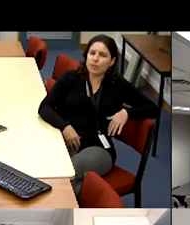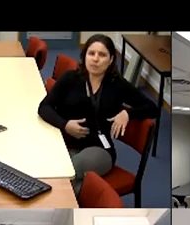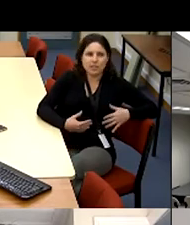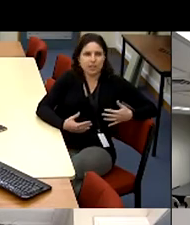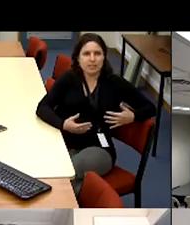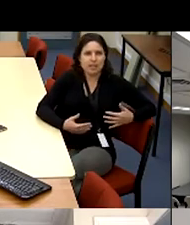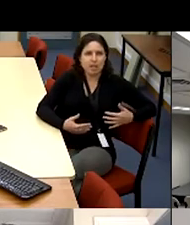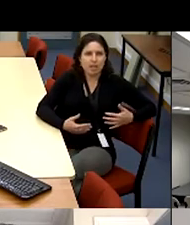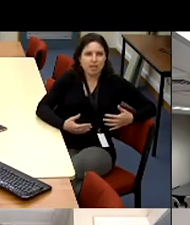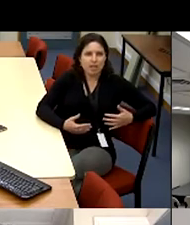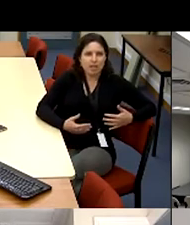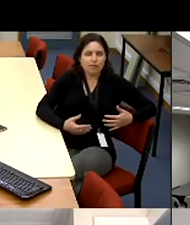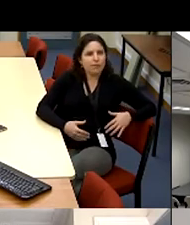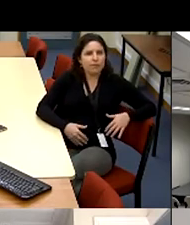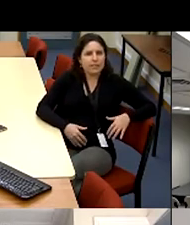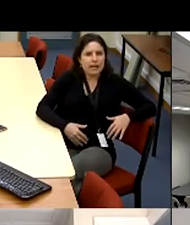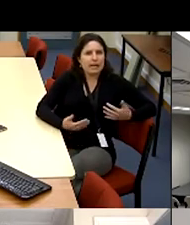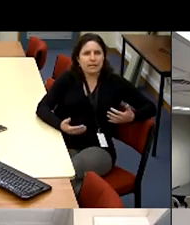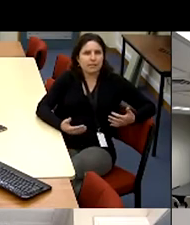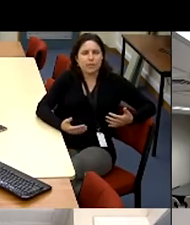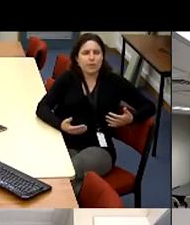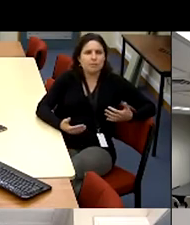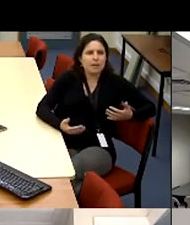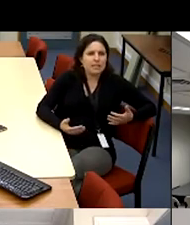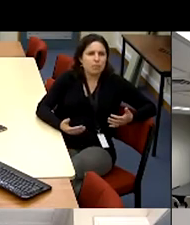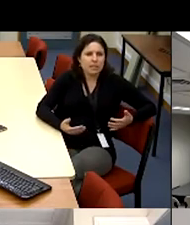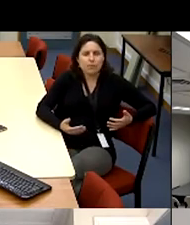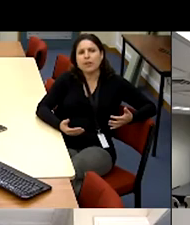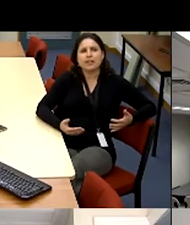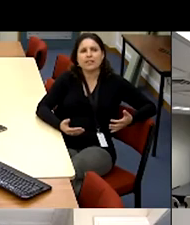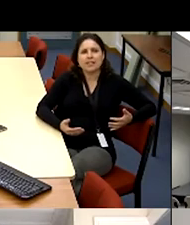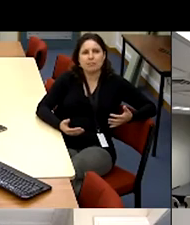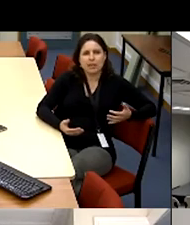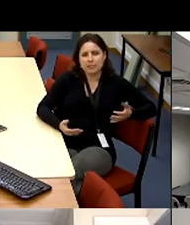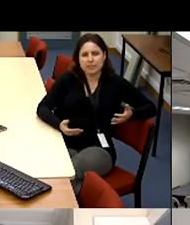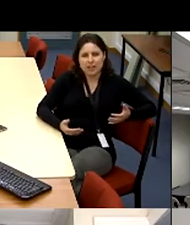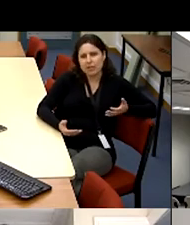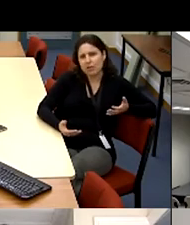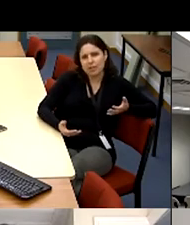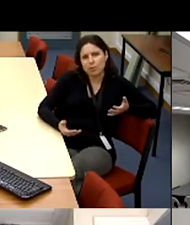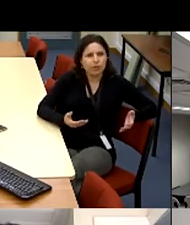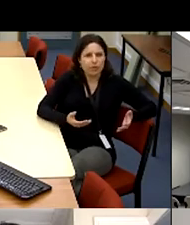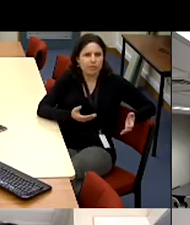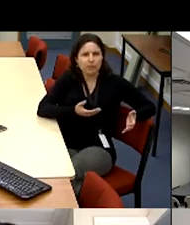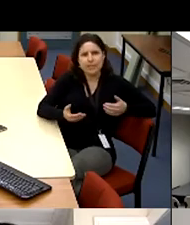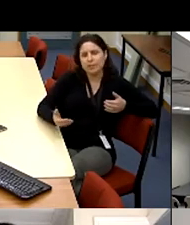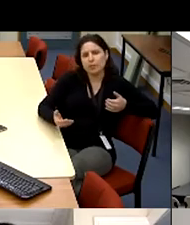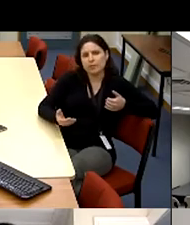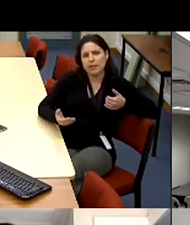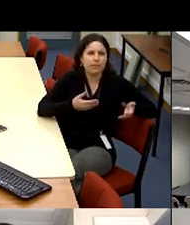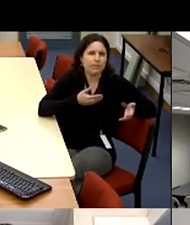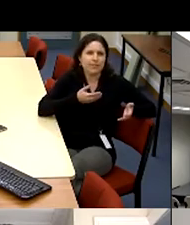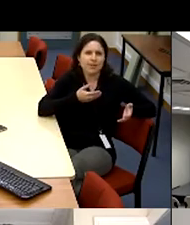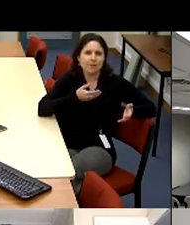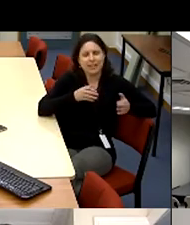and it almost positions like if refugees aren't doing these amazing, wonderful things, then perhaps are they not as worthy of being resettled